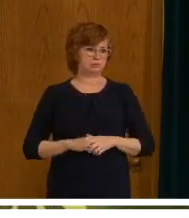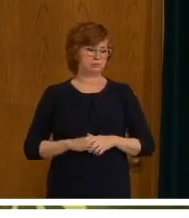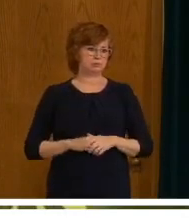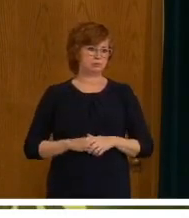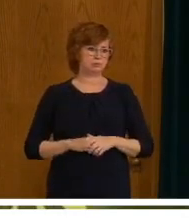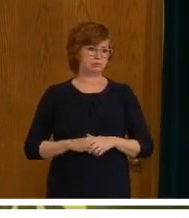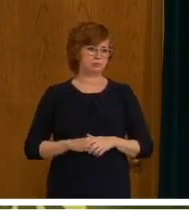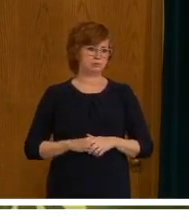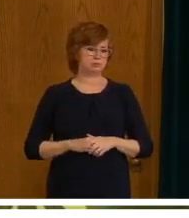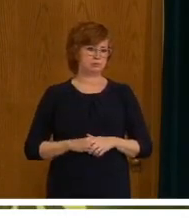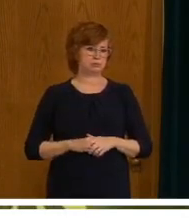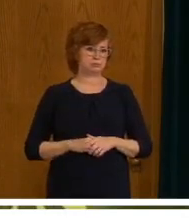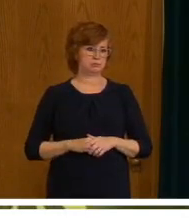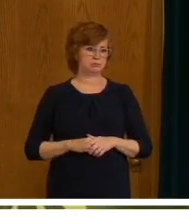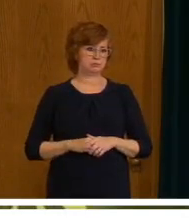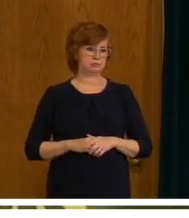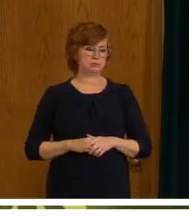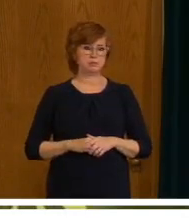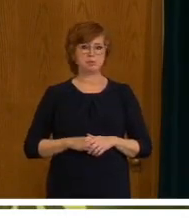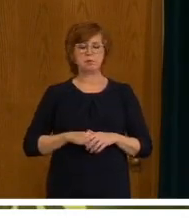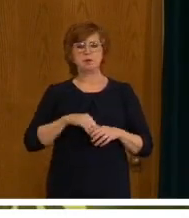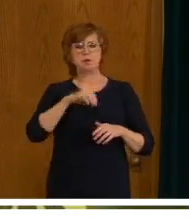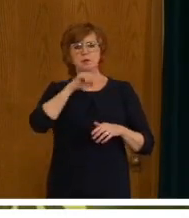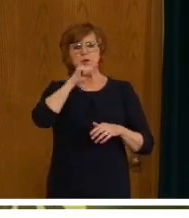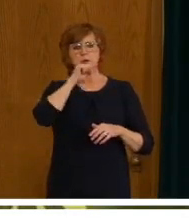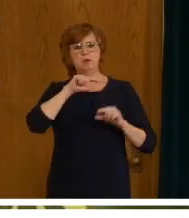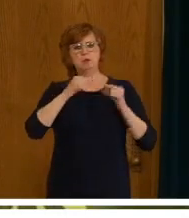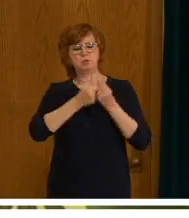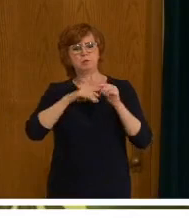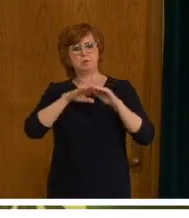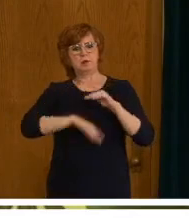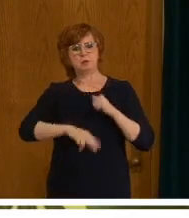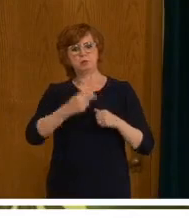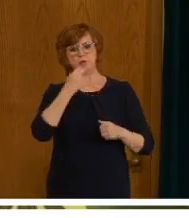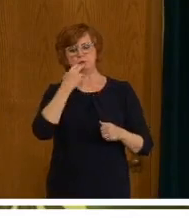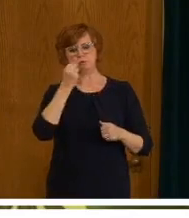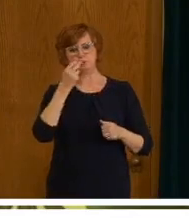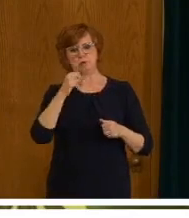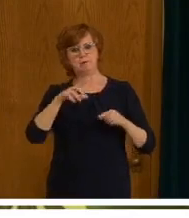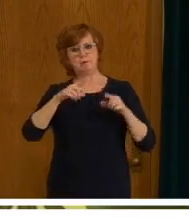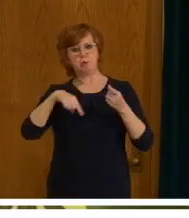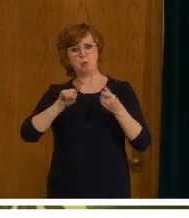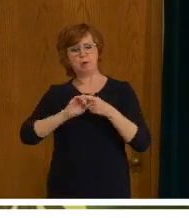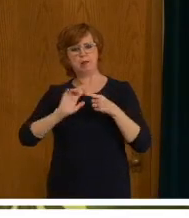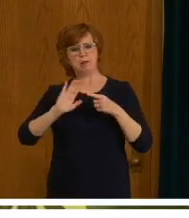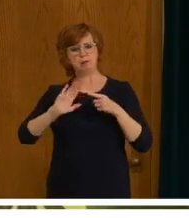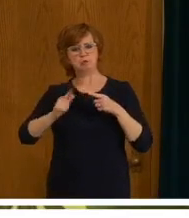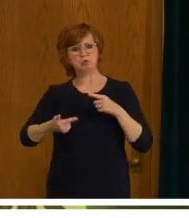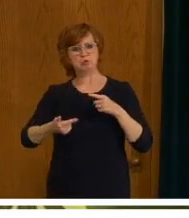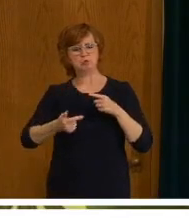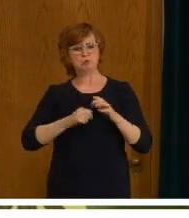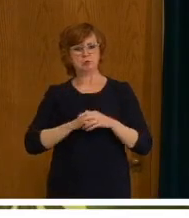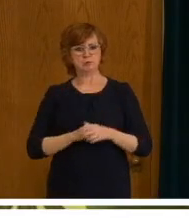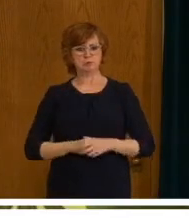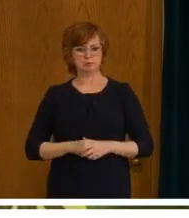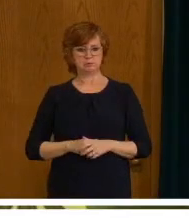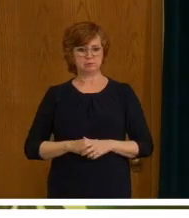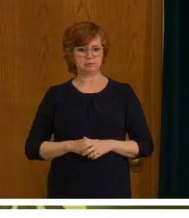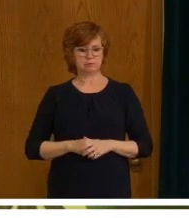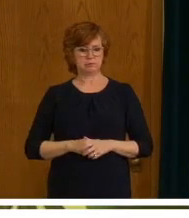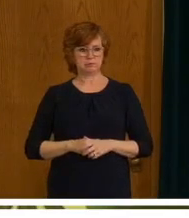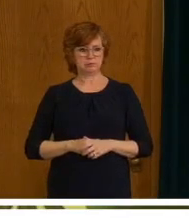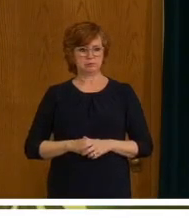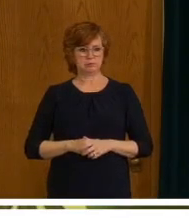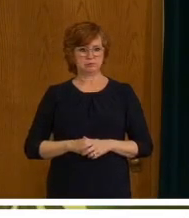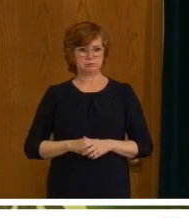timeline yet for when children under 12 may be eligible to receive the vaccine? And what advice would you give to parents of children